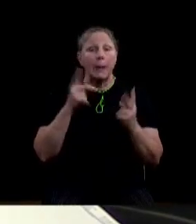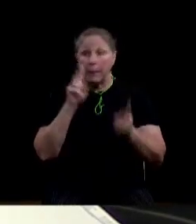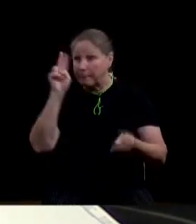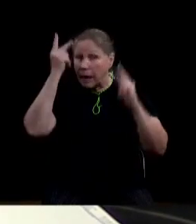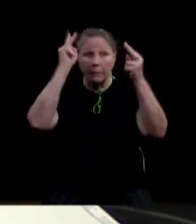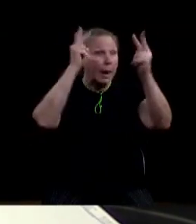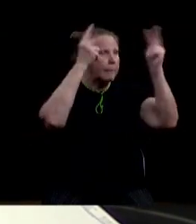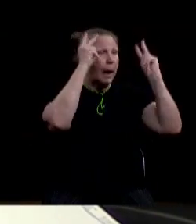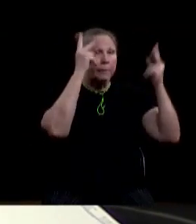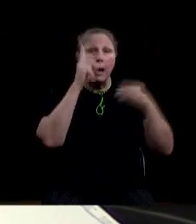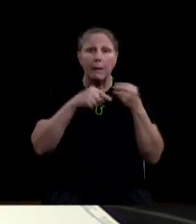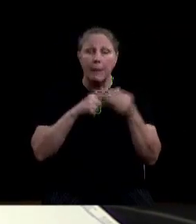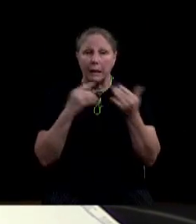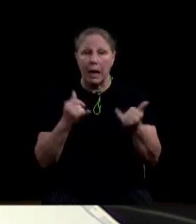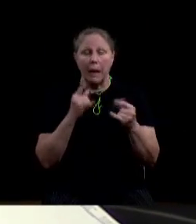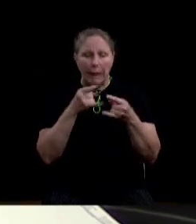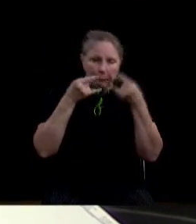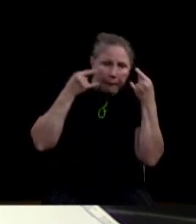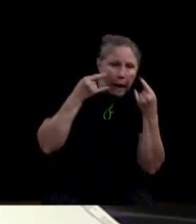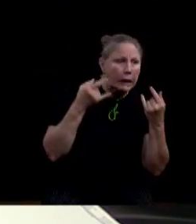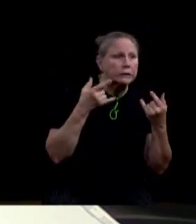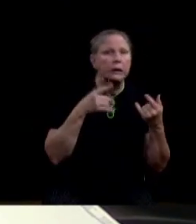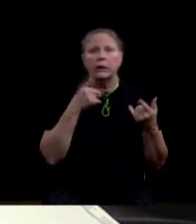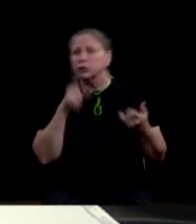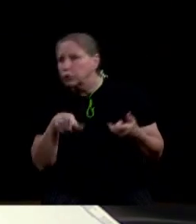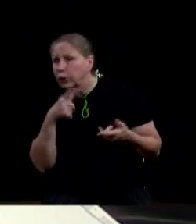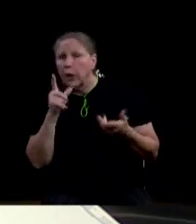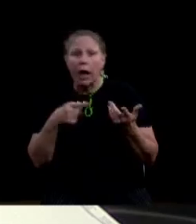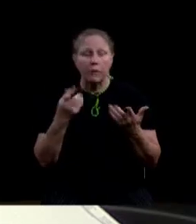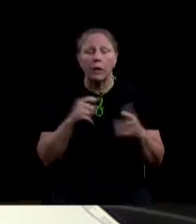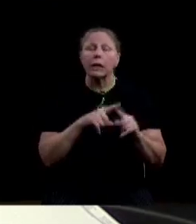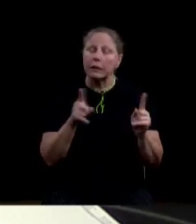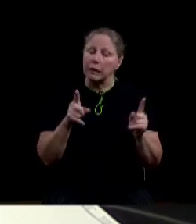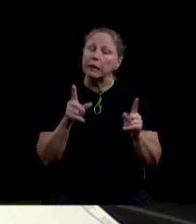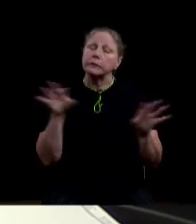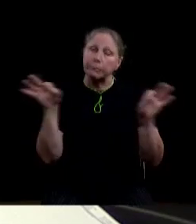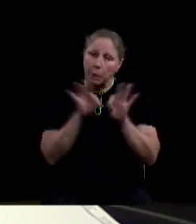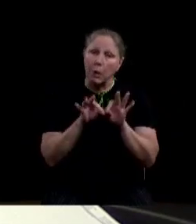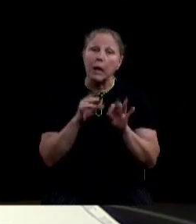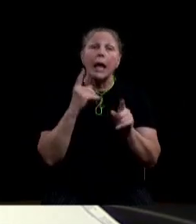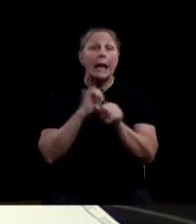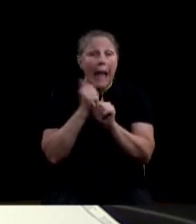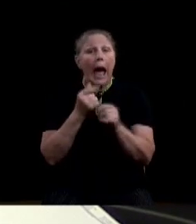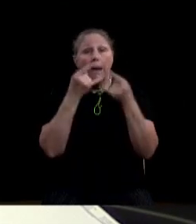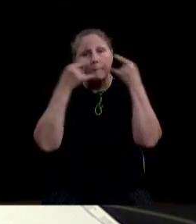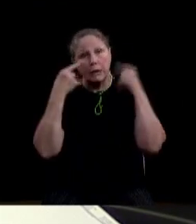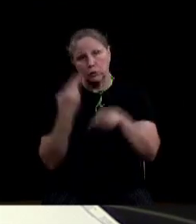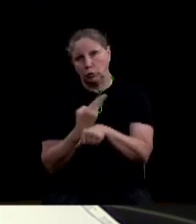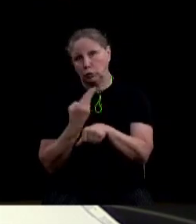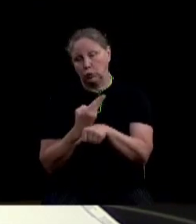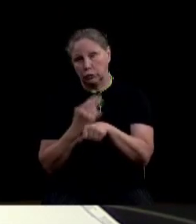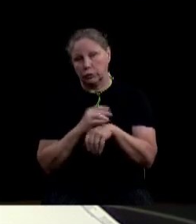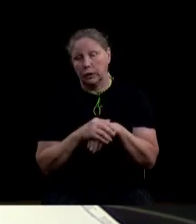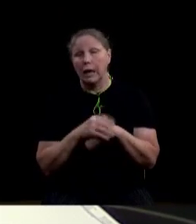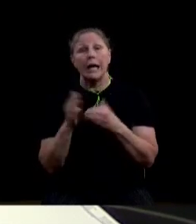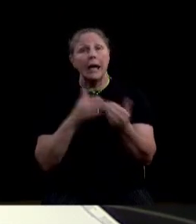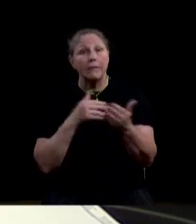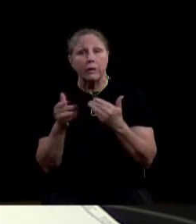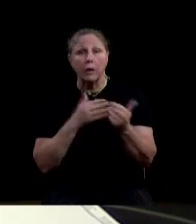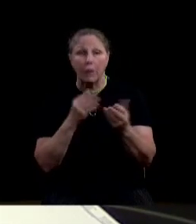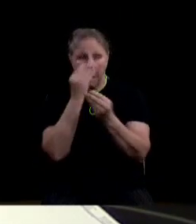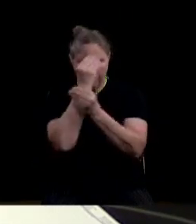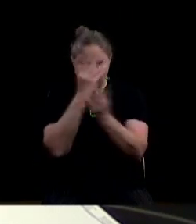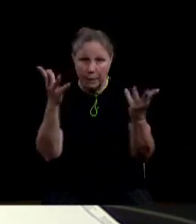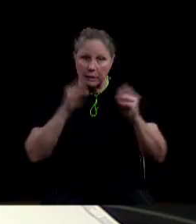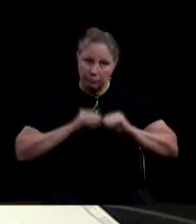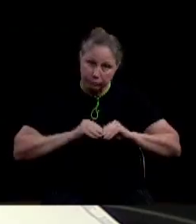of masks and the proper way to wear them, despite the great information that is being provided to us all. I sense